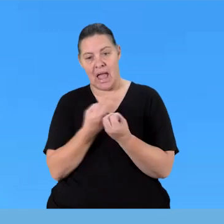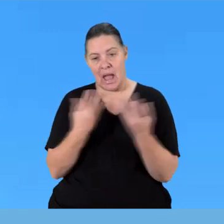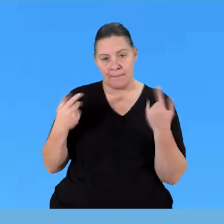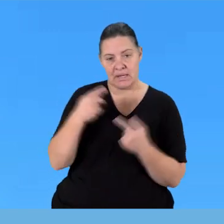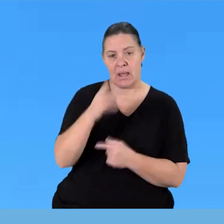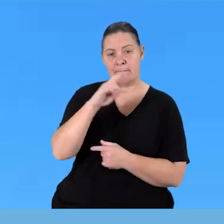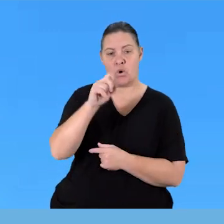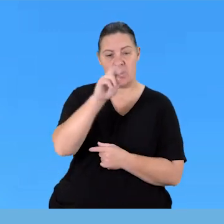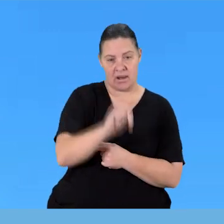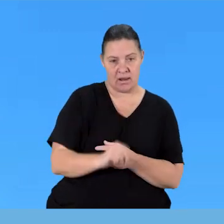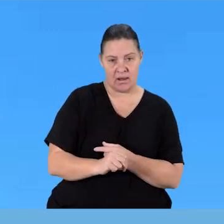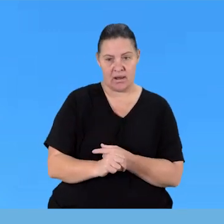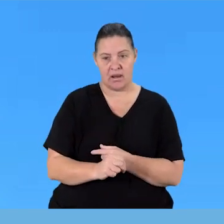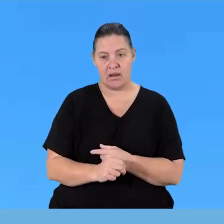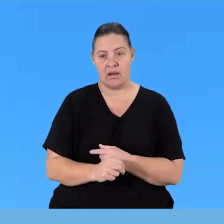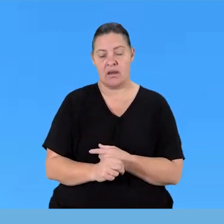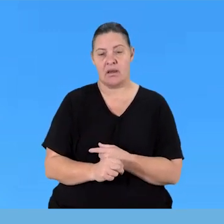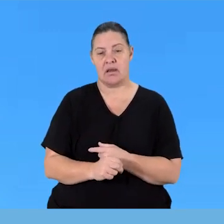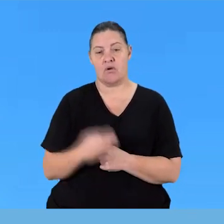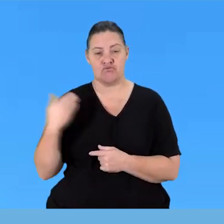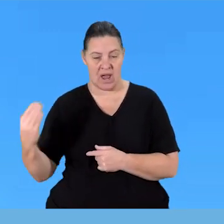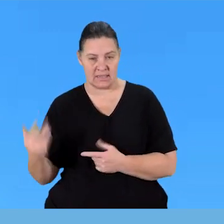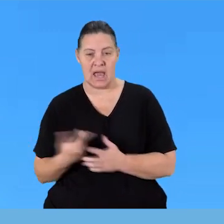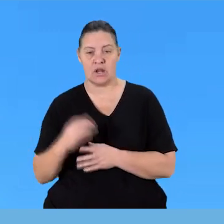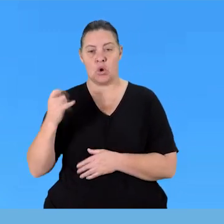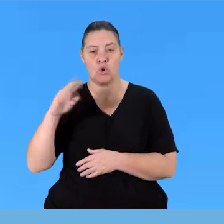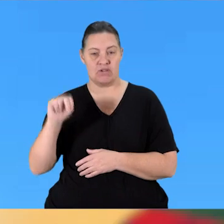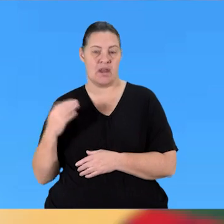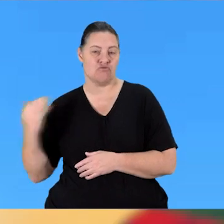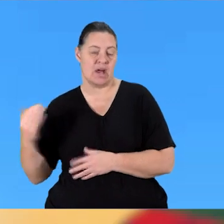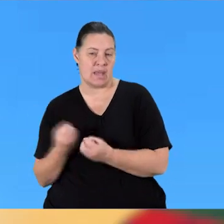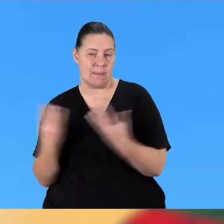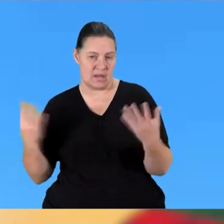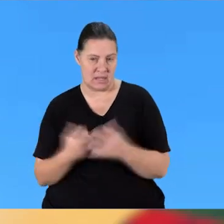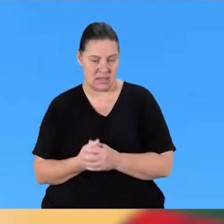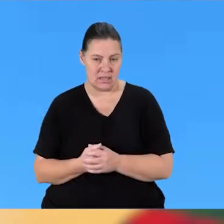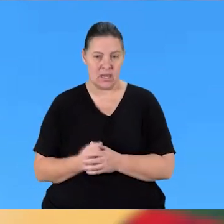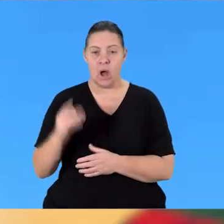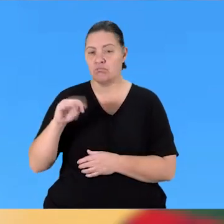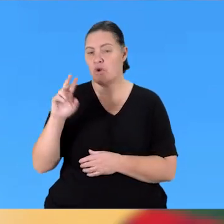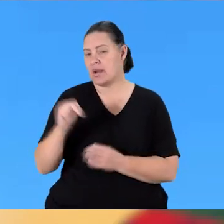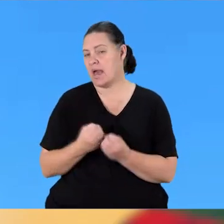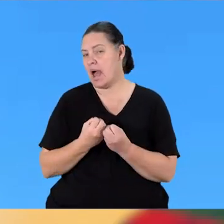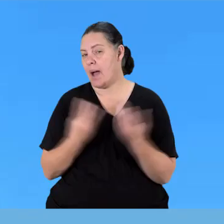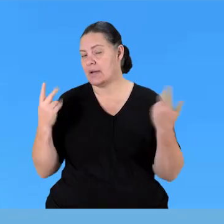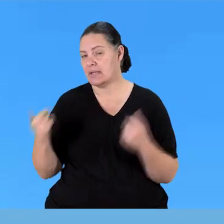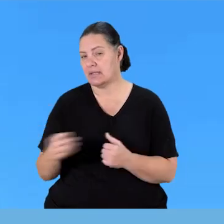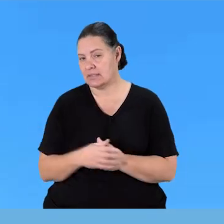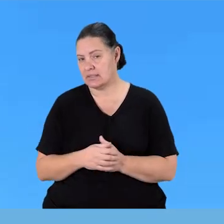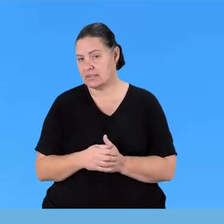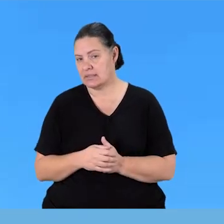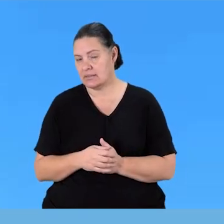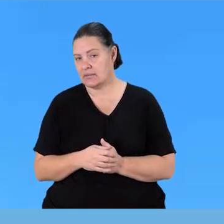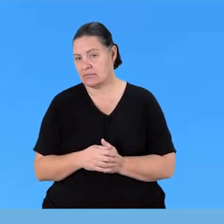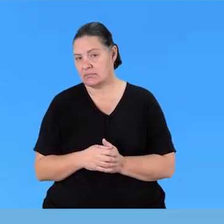of borons on the right-hand side and the number of chlorines on the right-hand side. So boron, How many, on the right-hand side now, they are referring to the